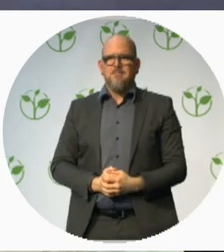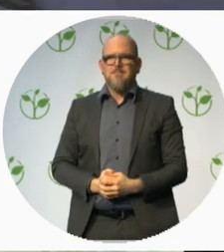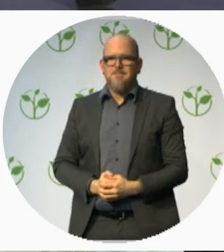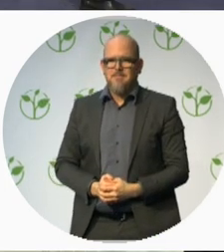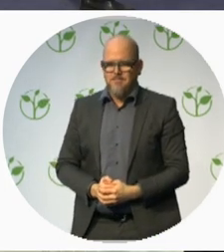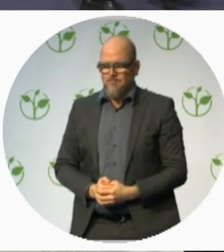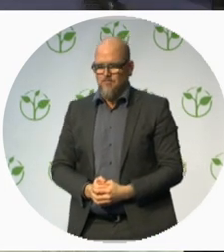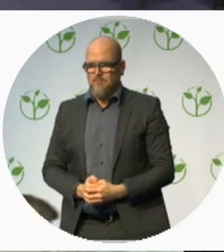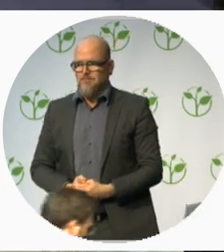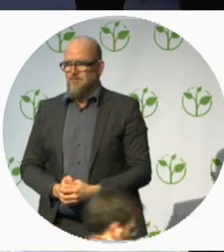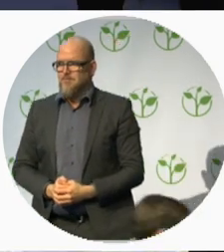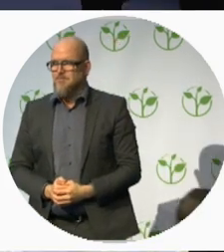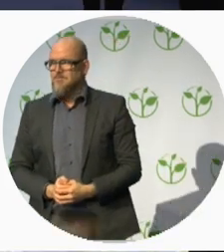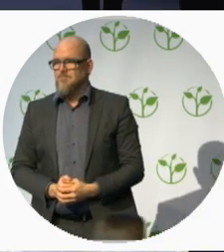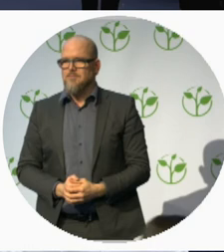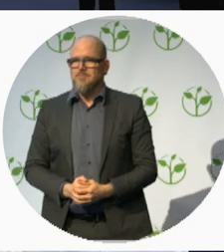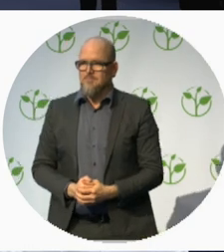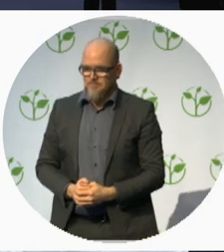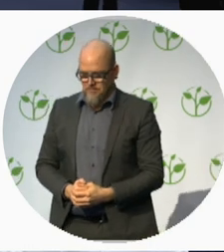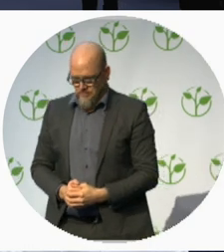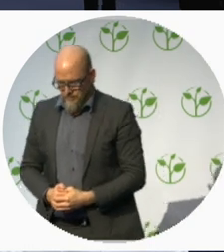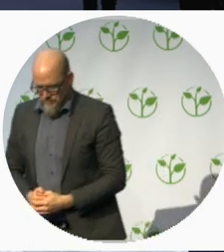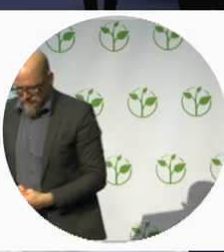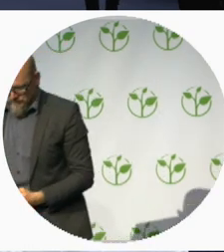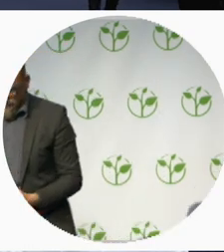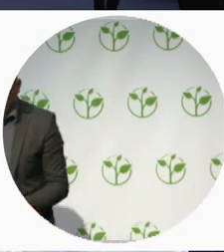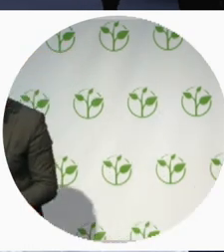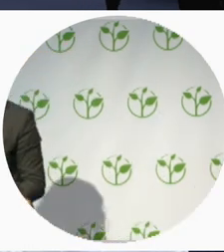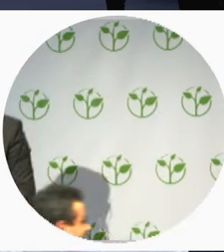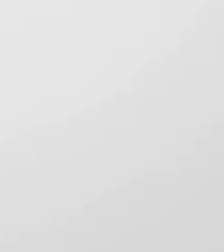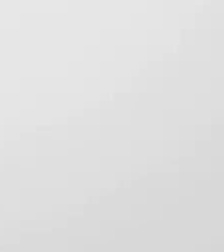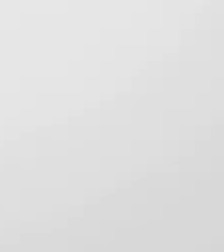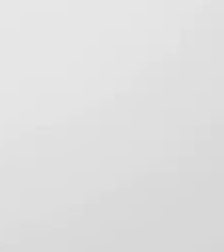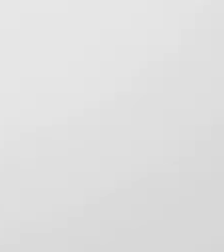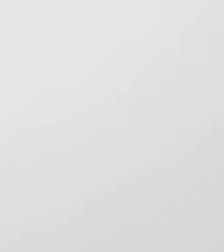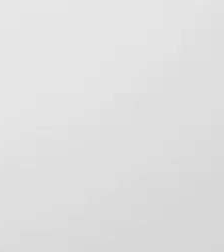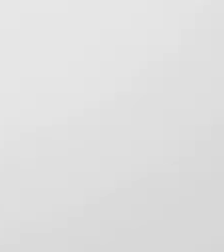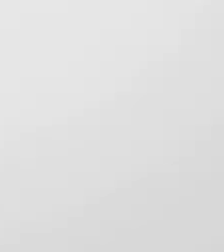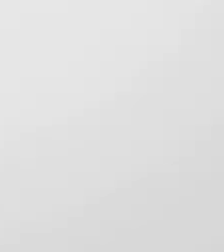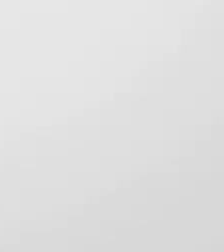And that wraps up our awards ceremony.